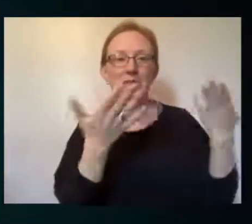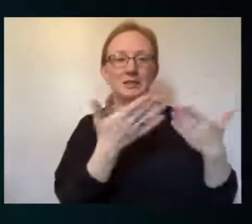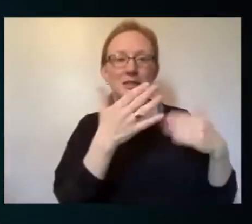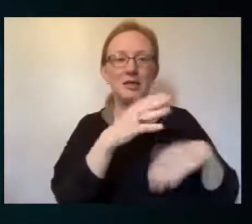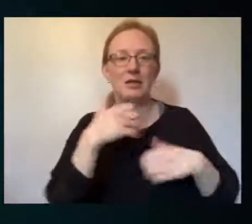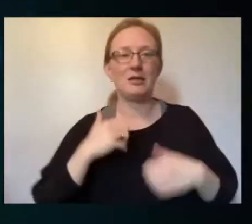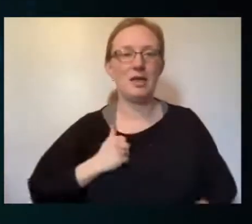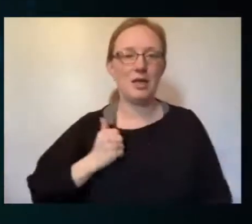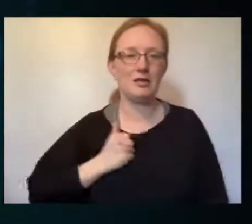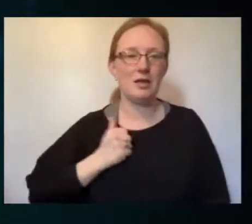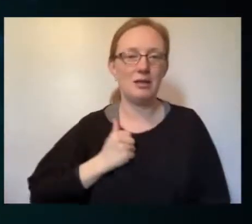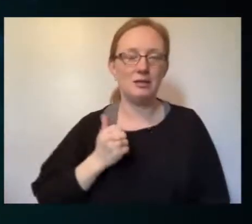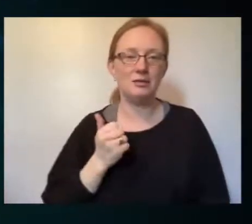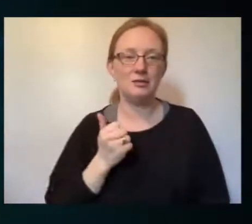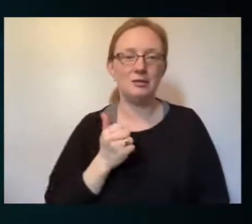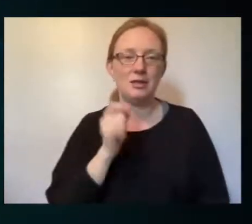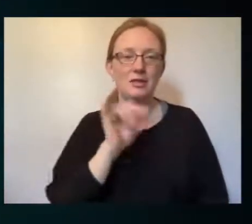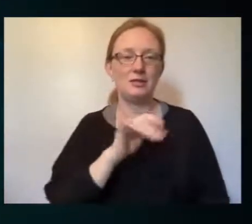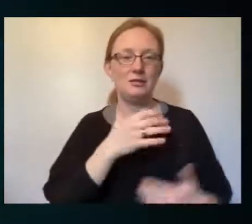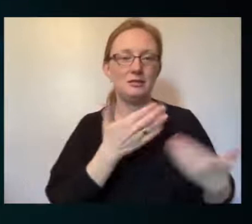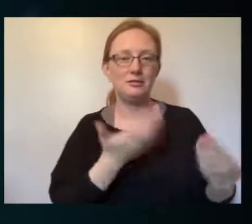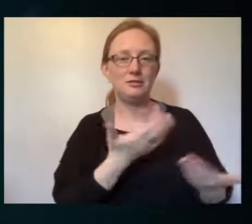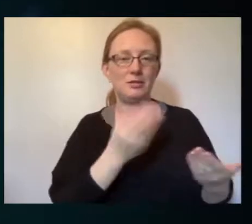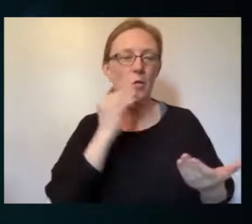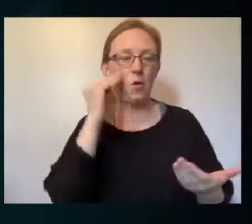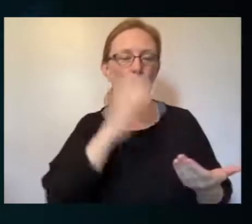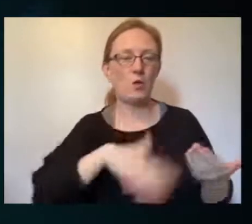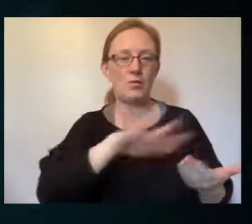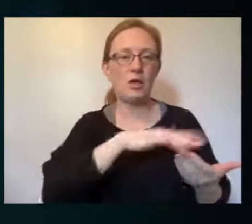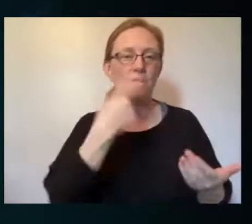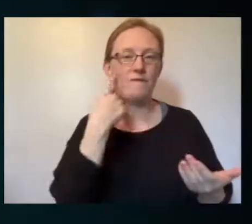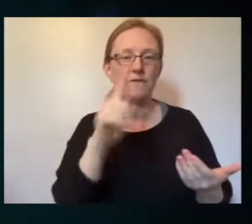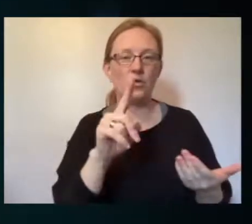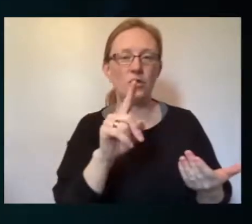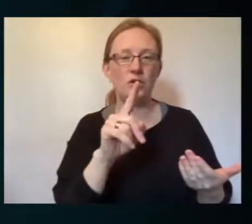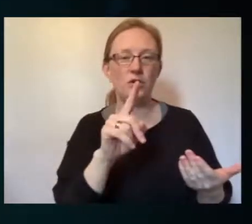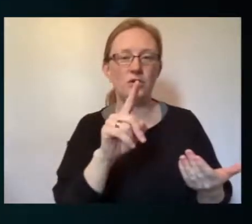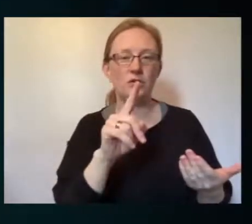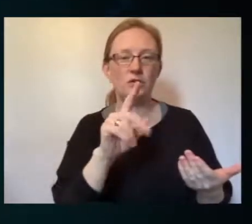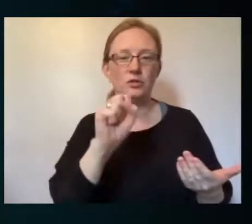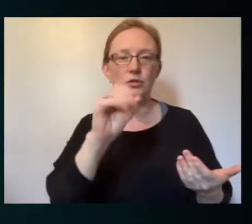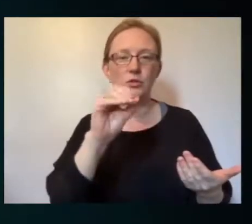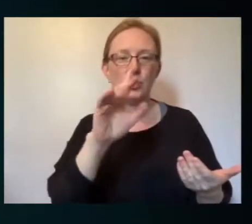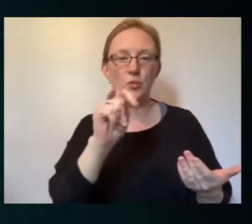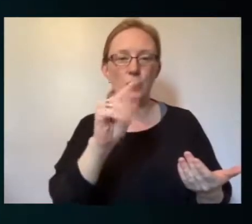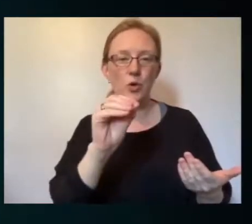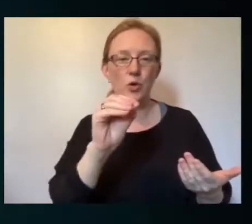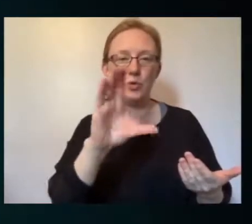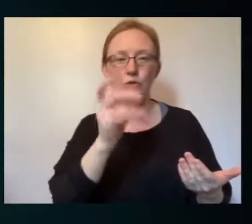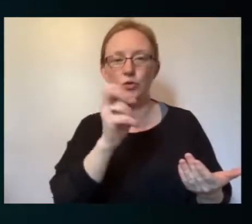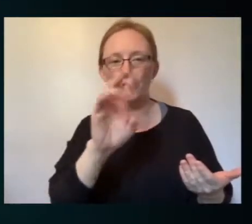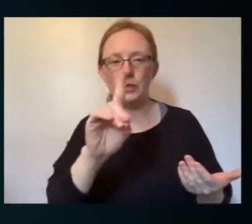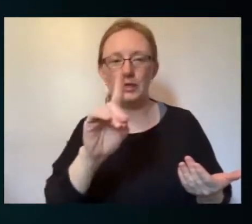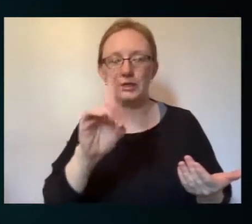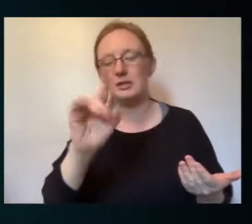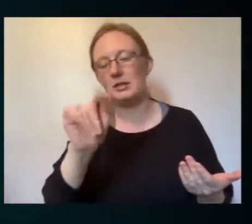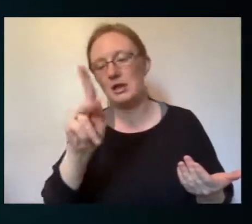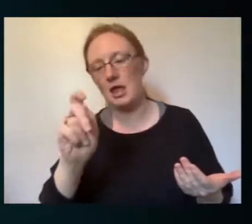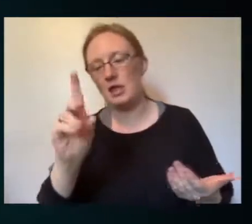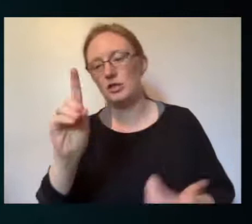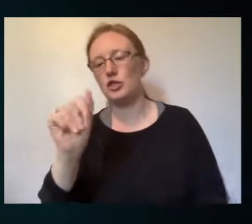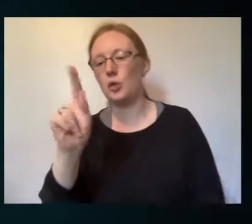in Canada, which is ancestral and current homeland of the Soto, the Cree, the Dene, the